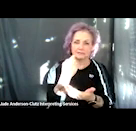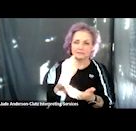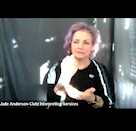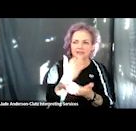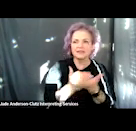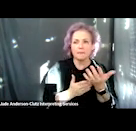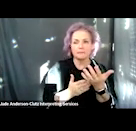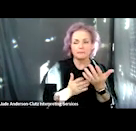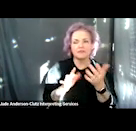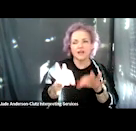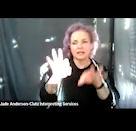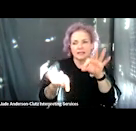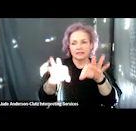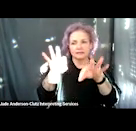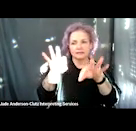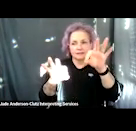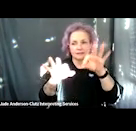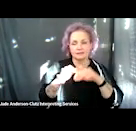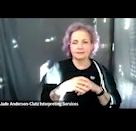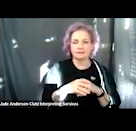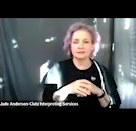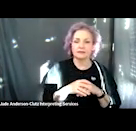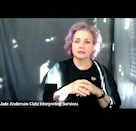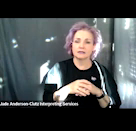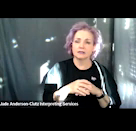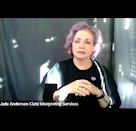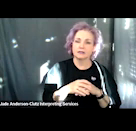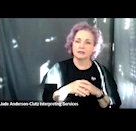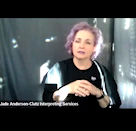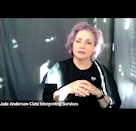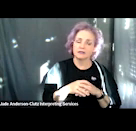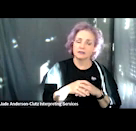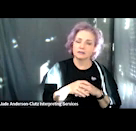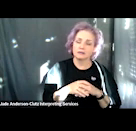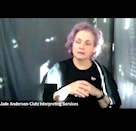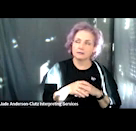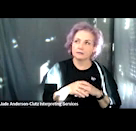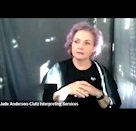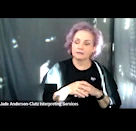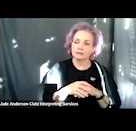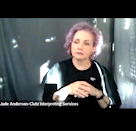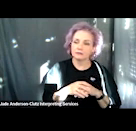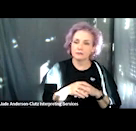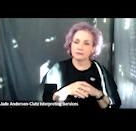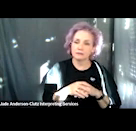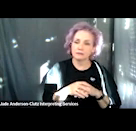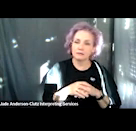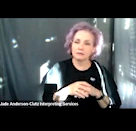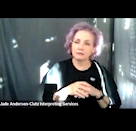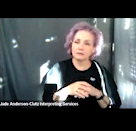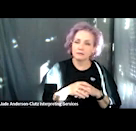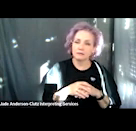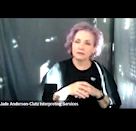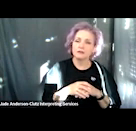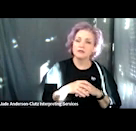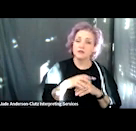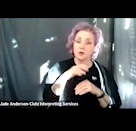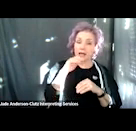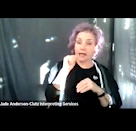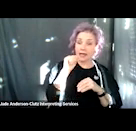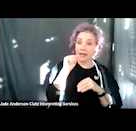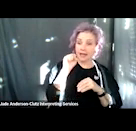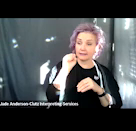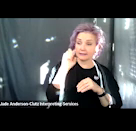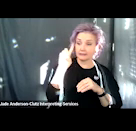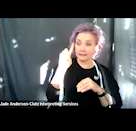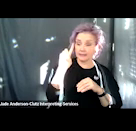did that investigated the interaction between an autism spectrum disorder risk factor and maternal immune activation. And